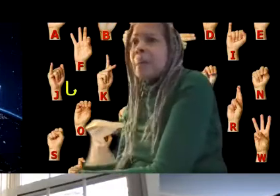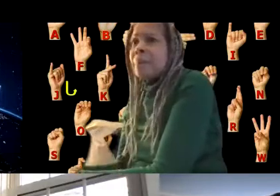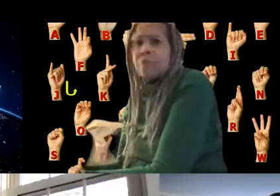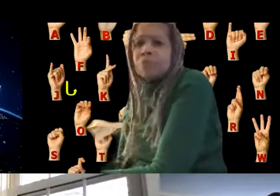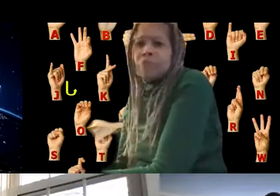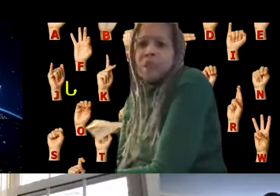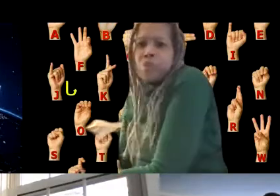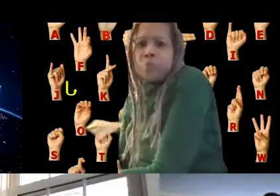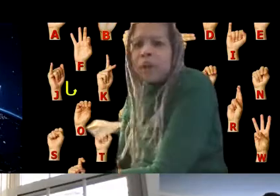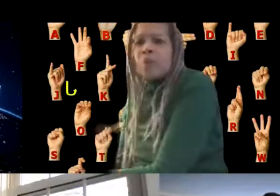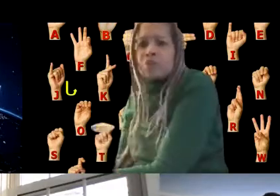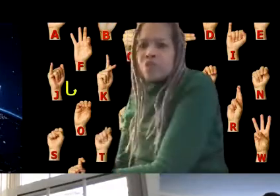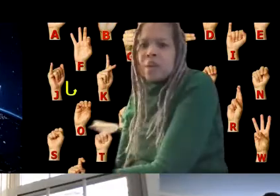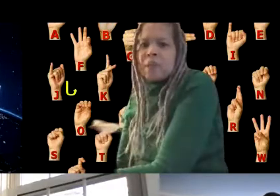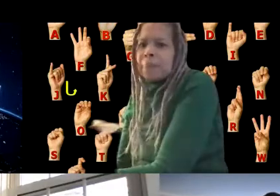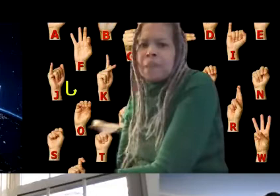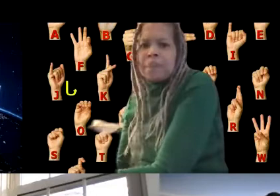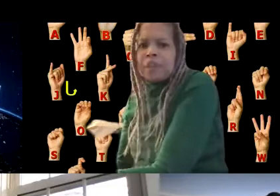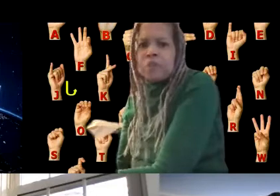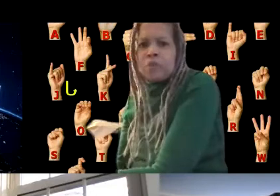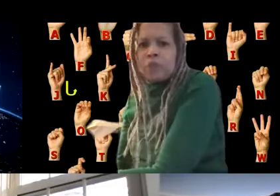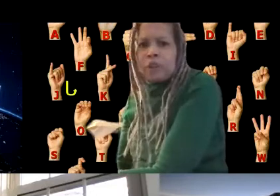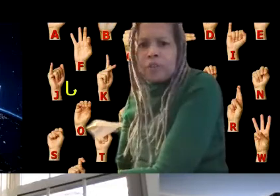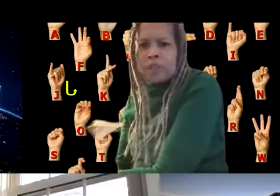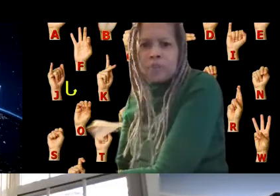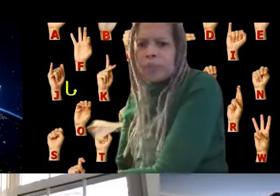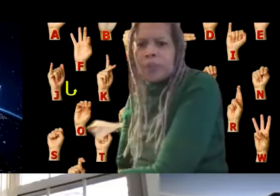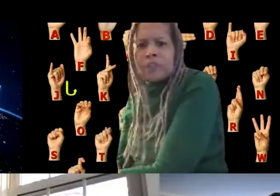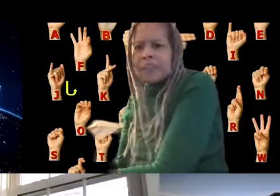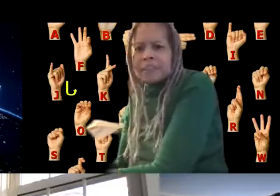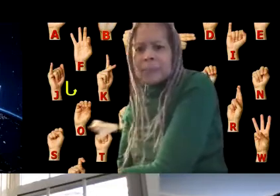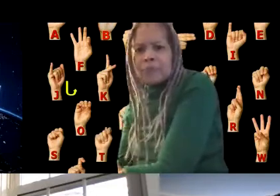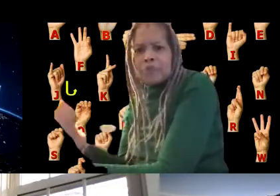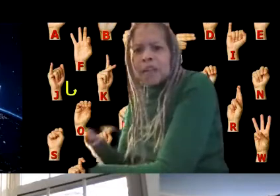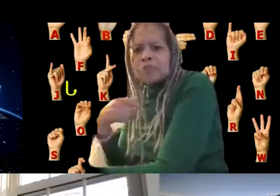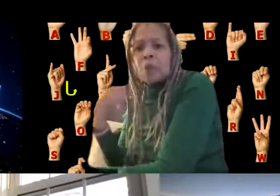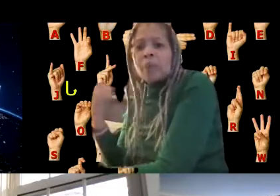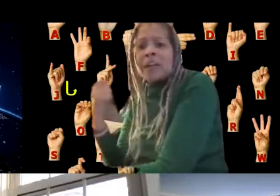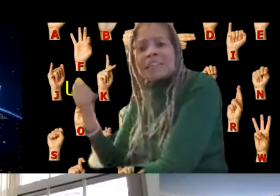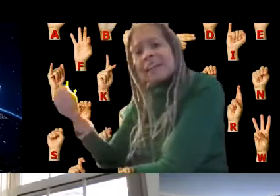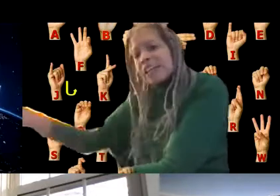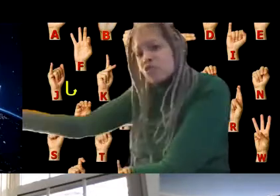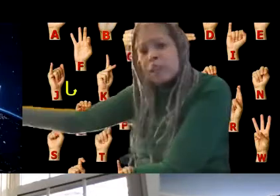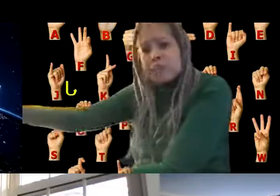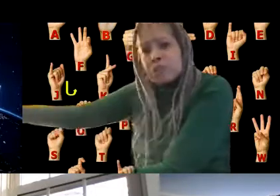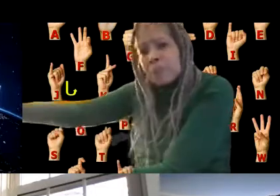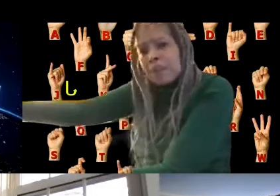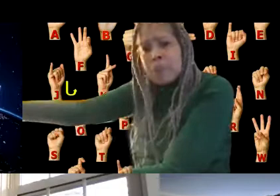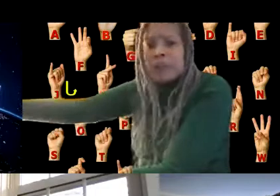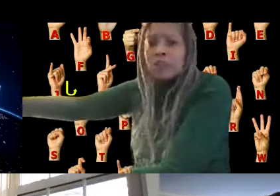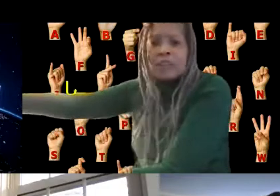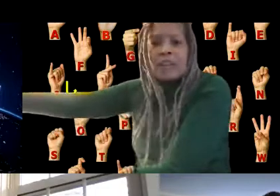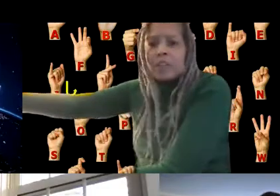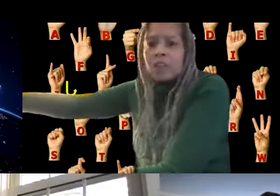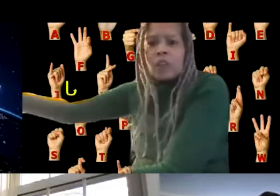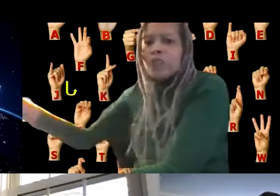unnerving, but there's way worse. I mean, many of you heard of James Byrd in Texas. They tied a rope around his neck and drug him to the back of a